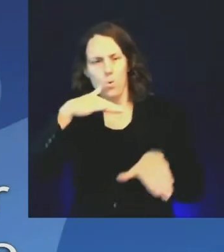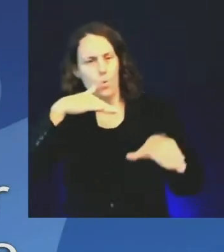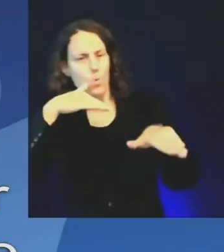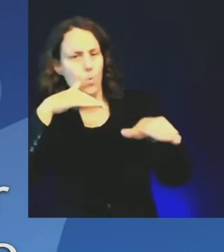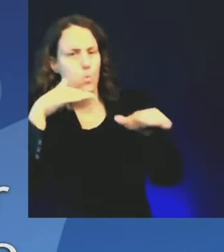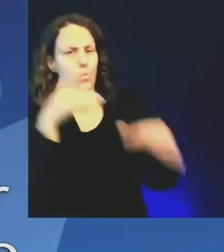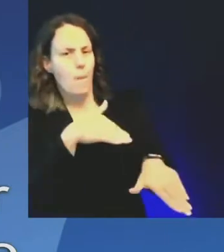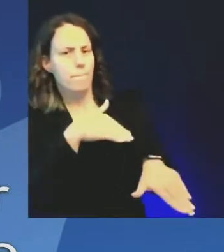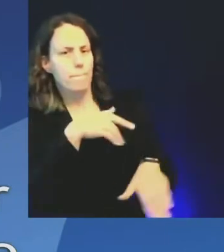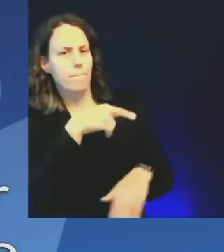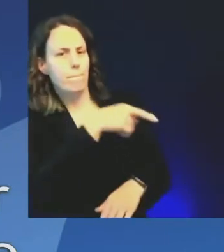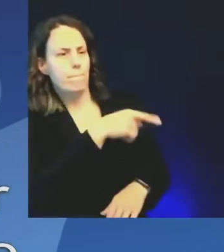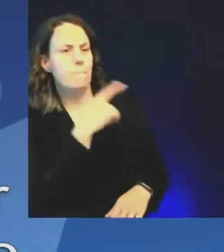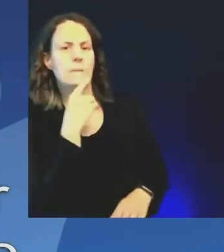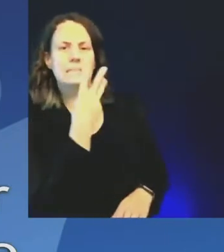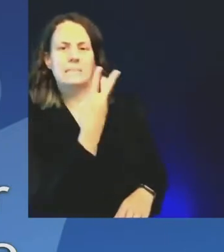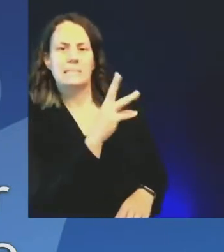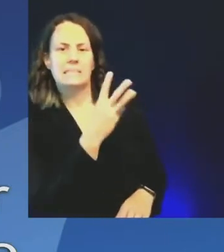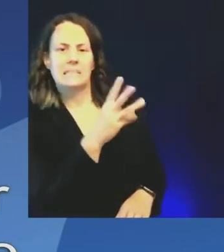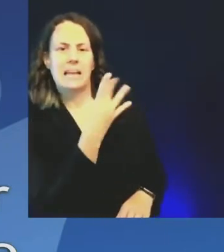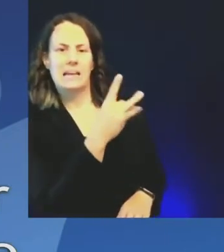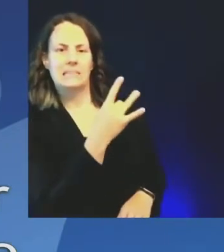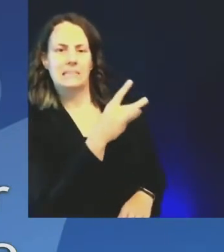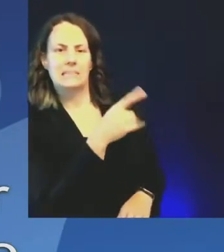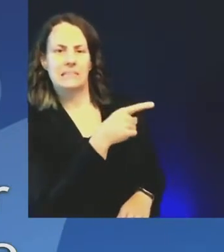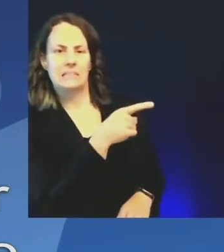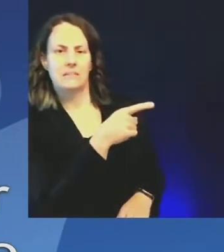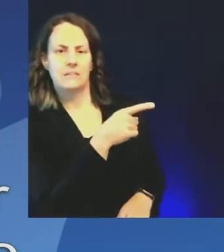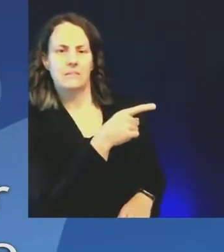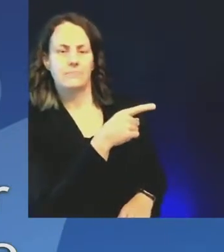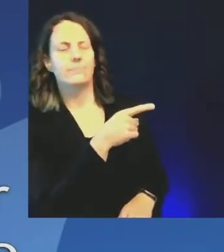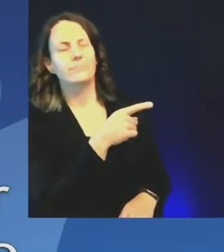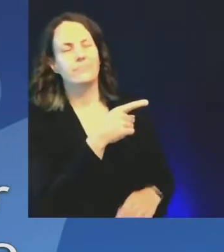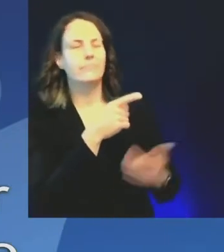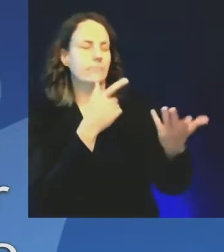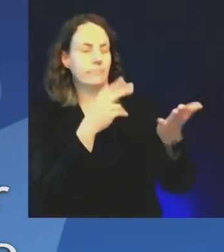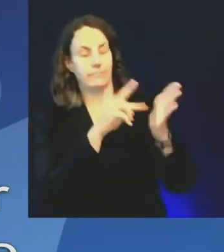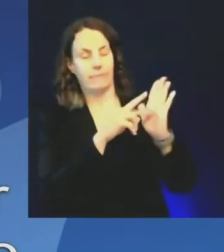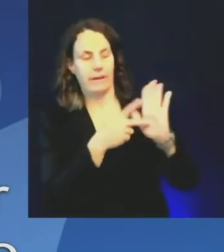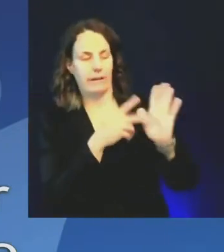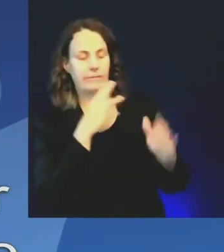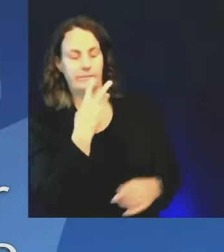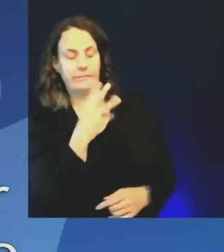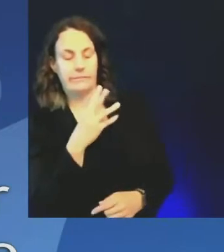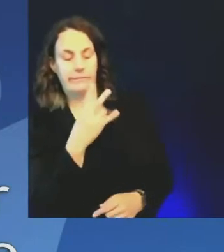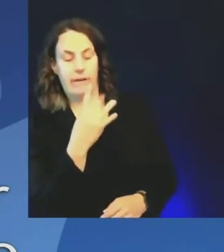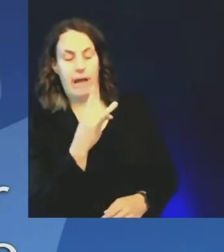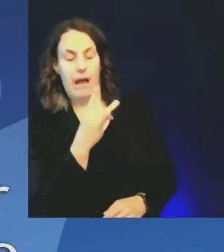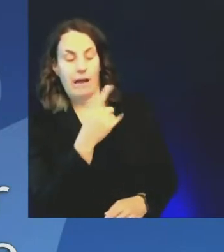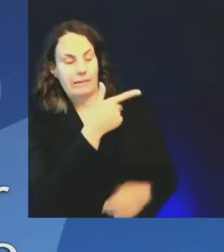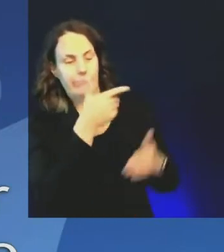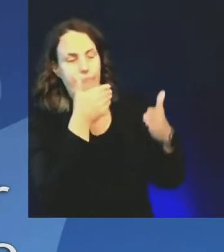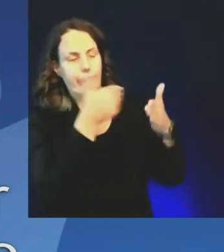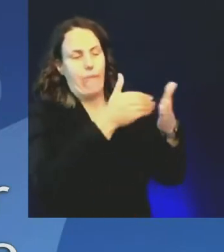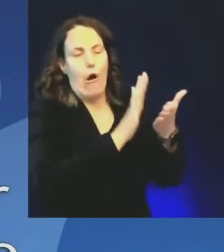we be worrying about these college-age individuals and young adults who have been slowing down and getting their shots?